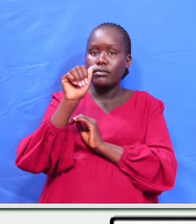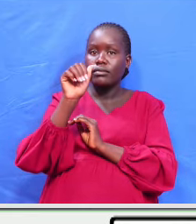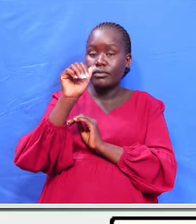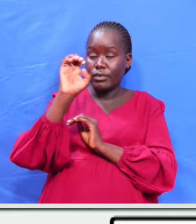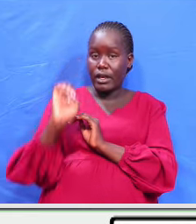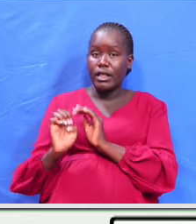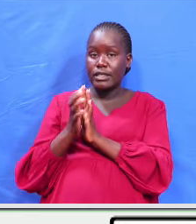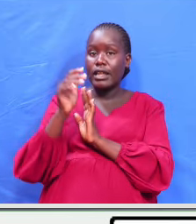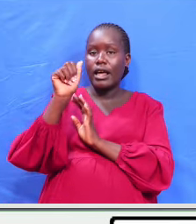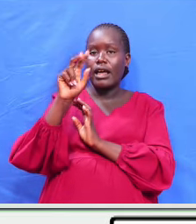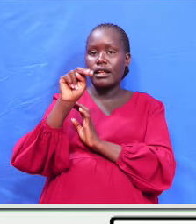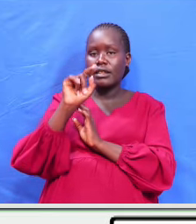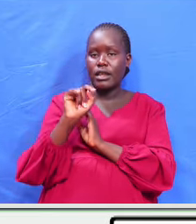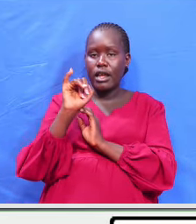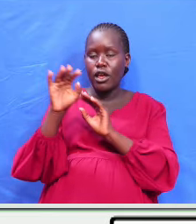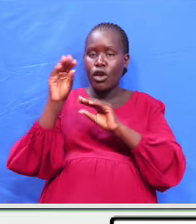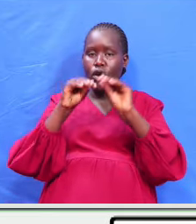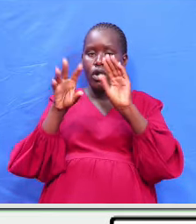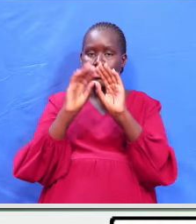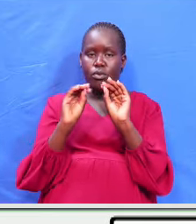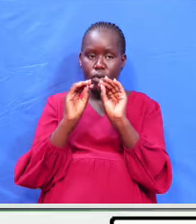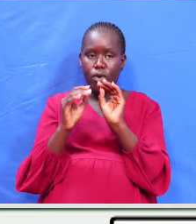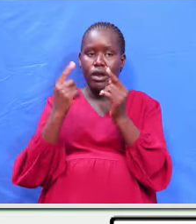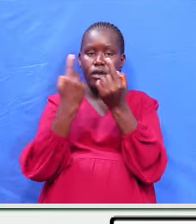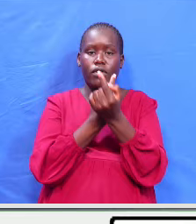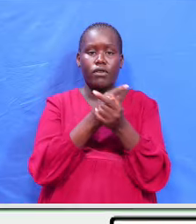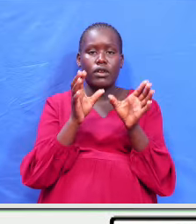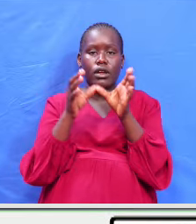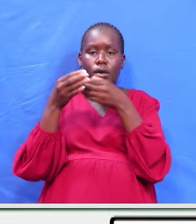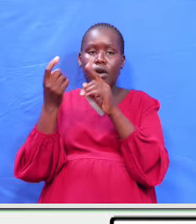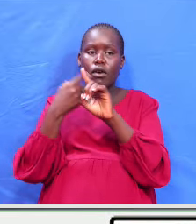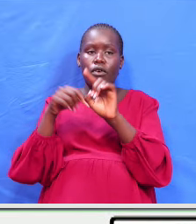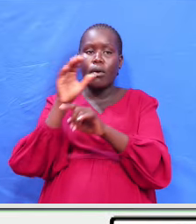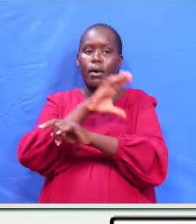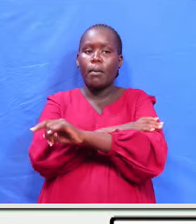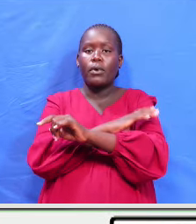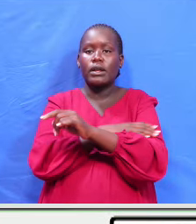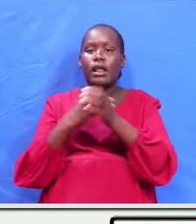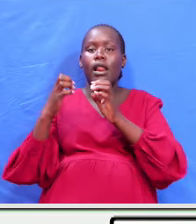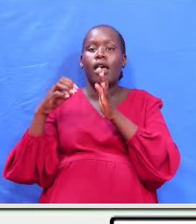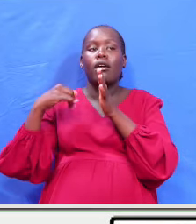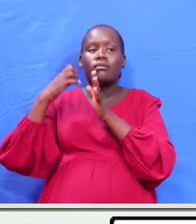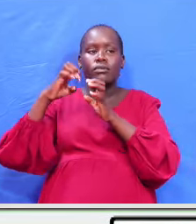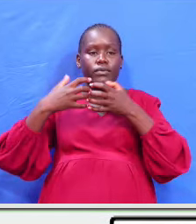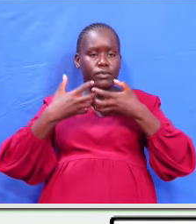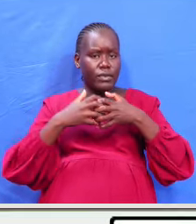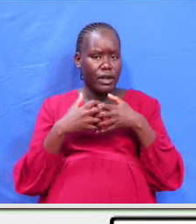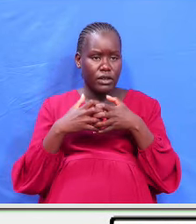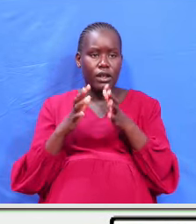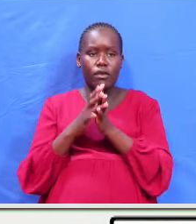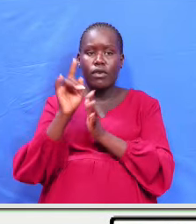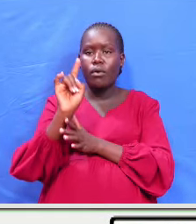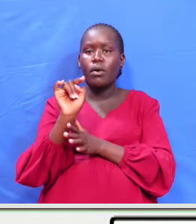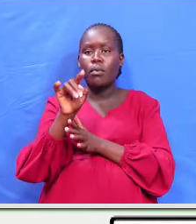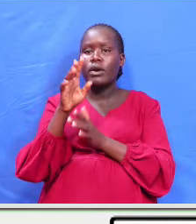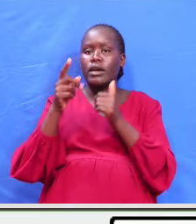seized the 121 stamps from various companies from Bomet engineer at the center of the 1.6 billion